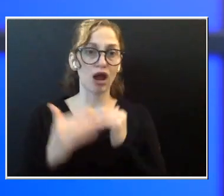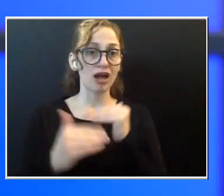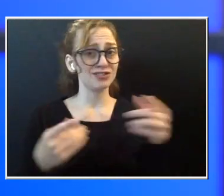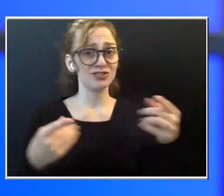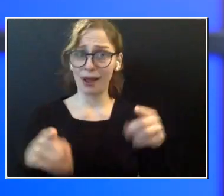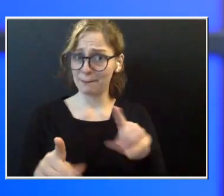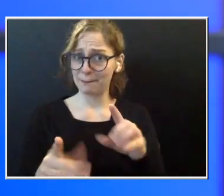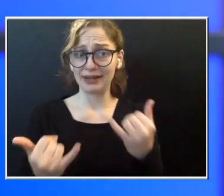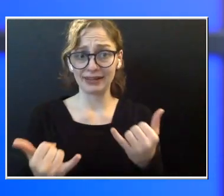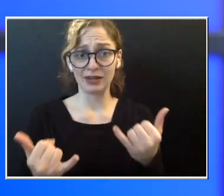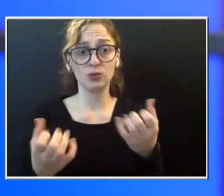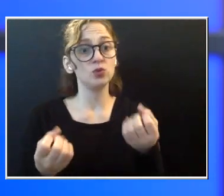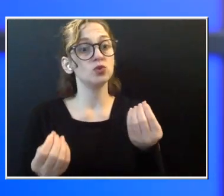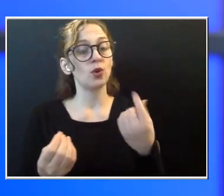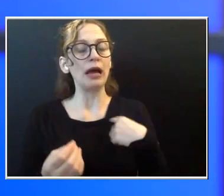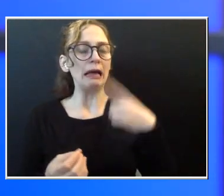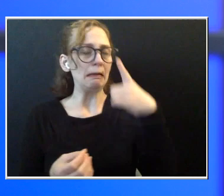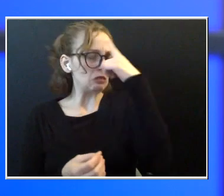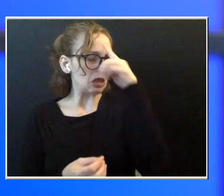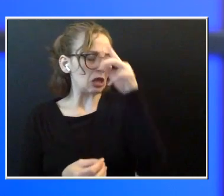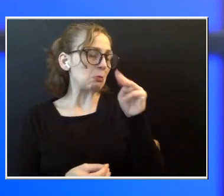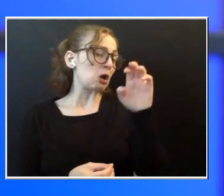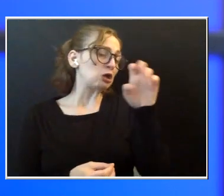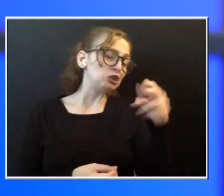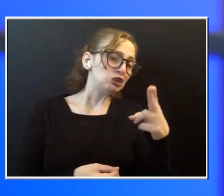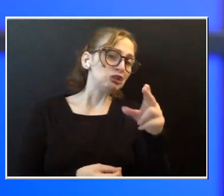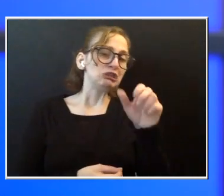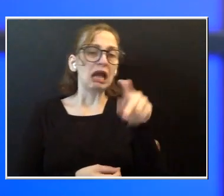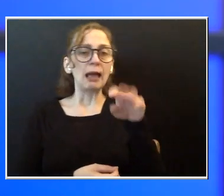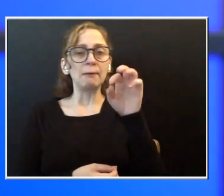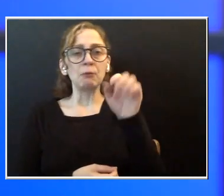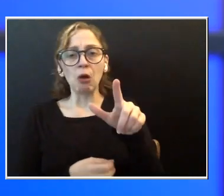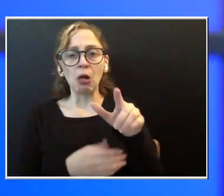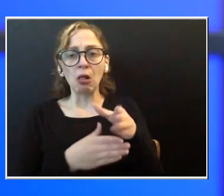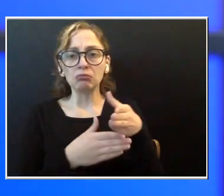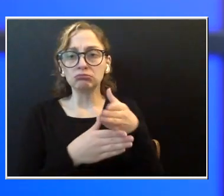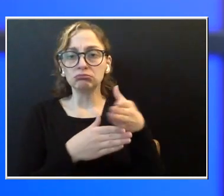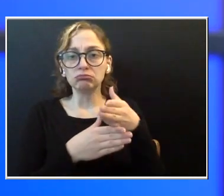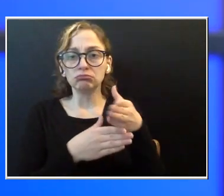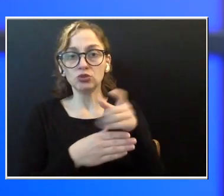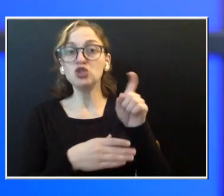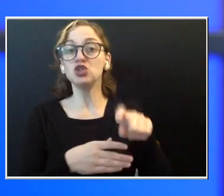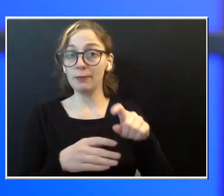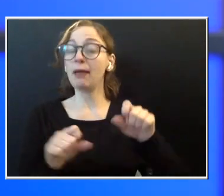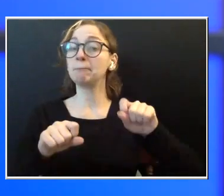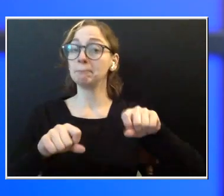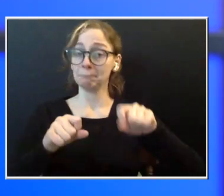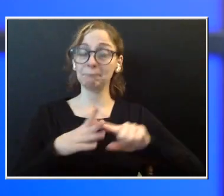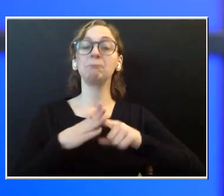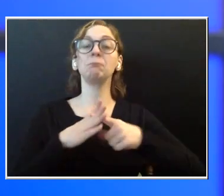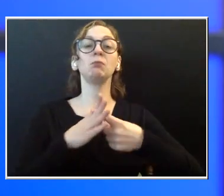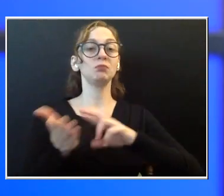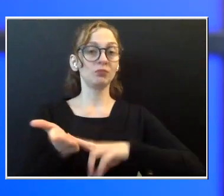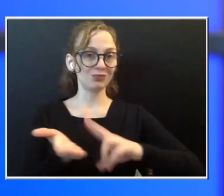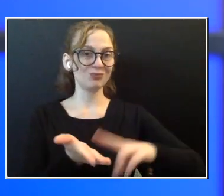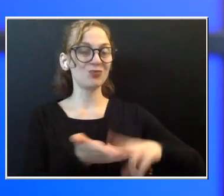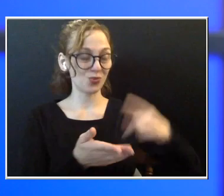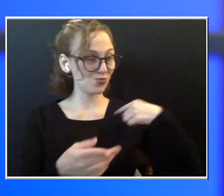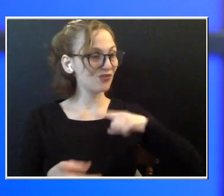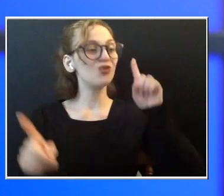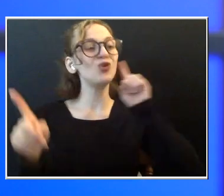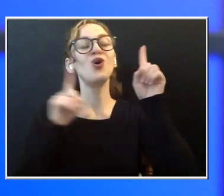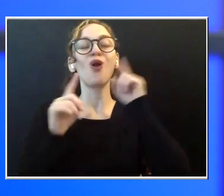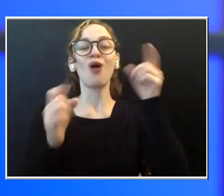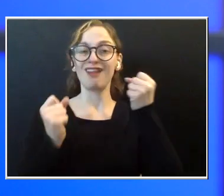be able to enroll. And we heard a lot of positive feedback already of people sort of lining up to be part of that. And we're